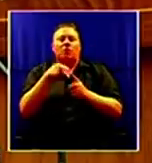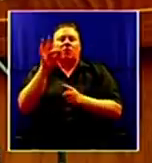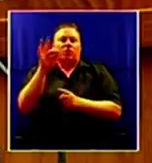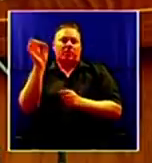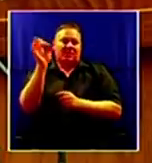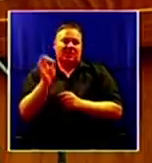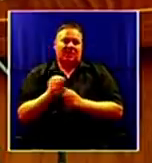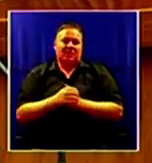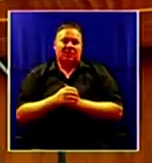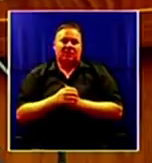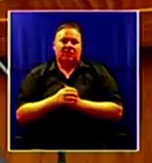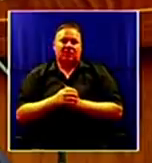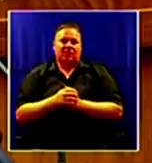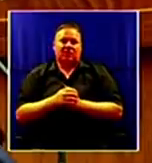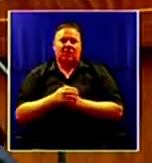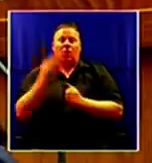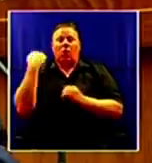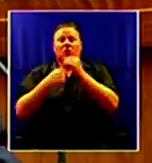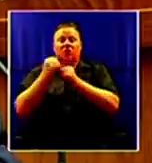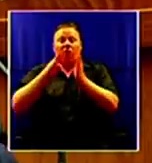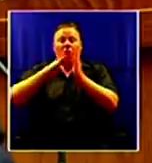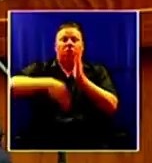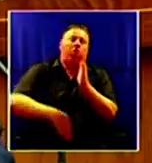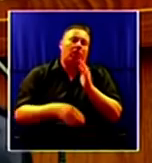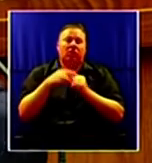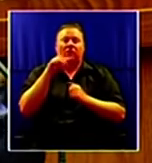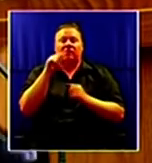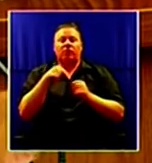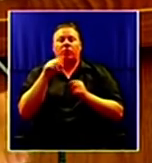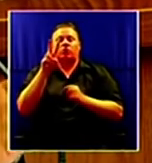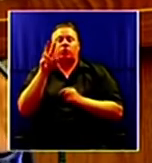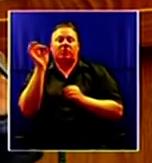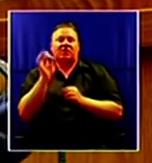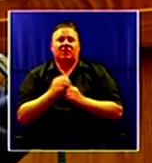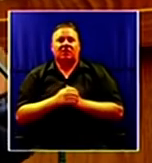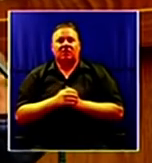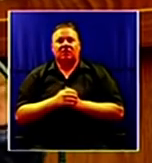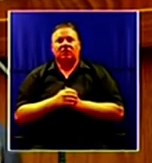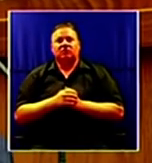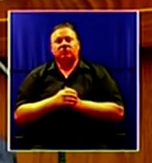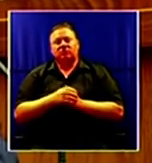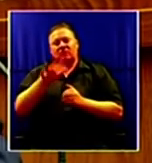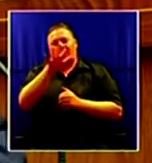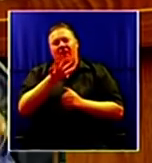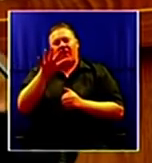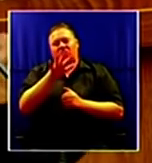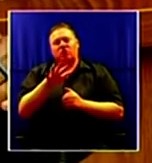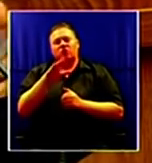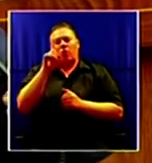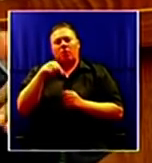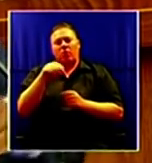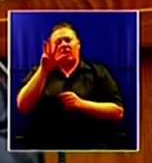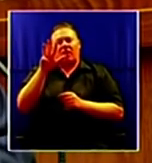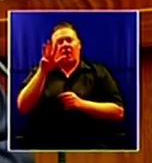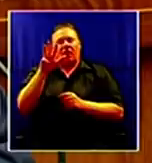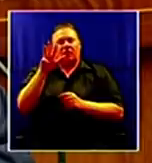a 7.2% contraction in 2020, and average around 1.9% in the